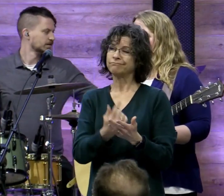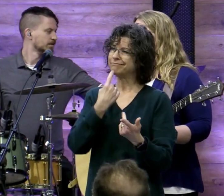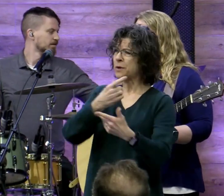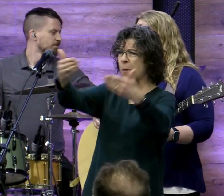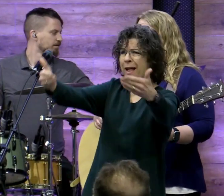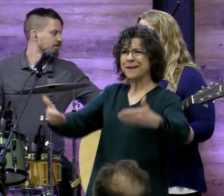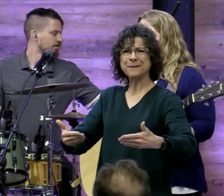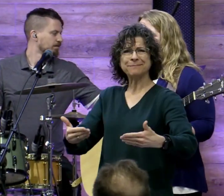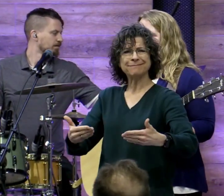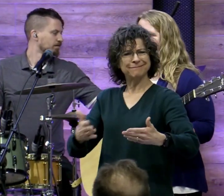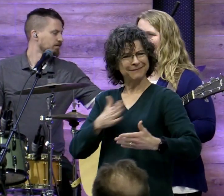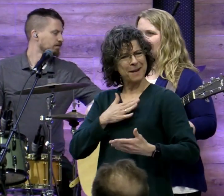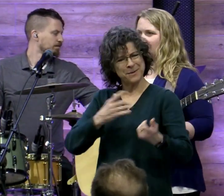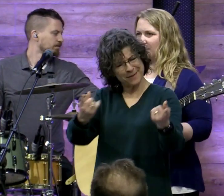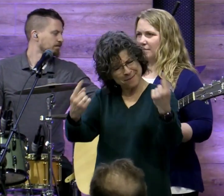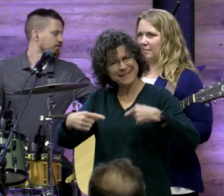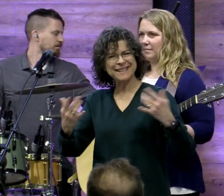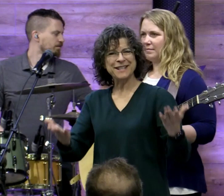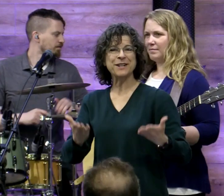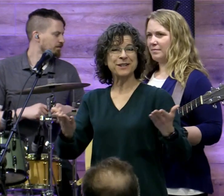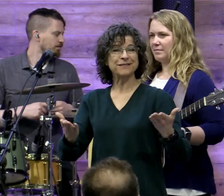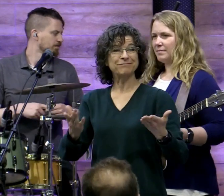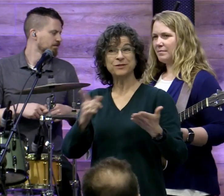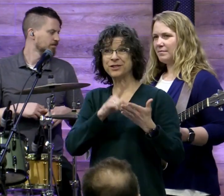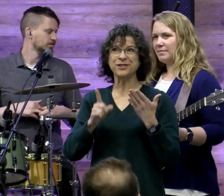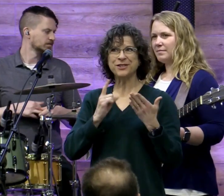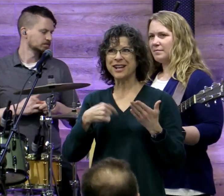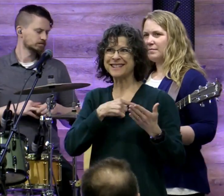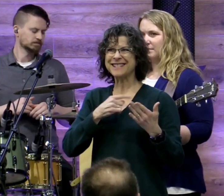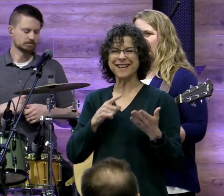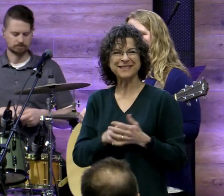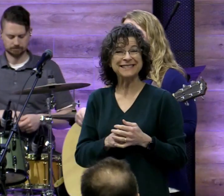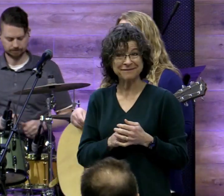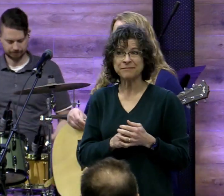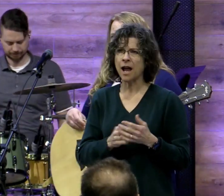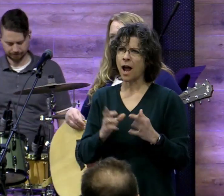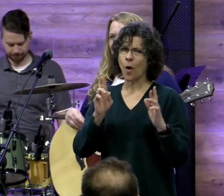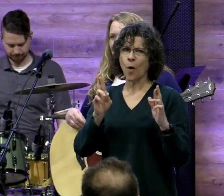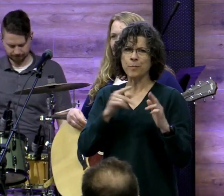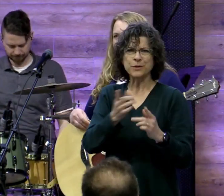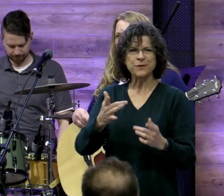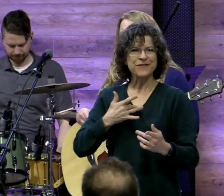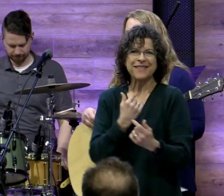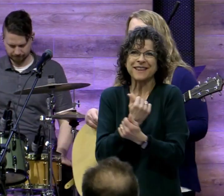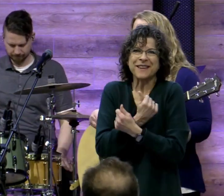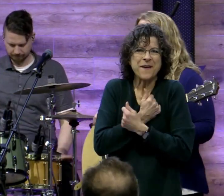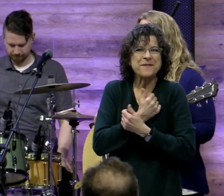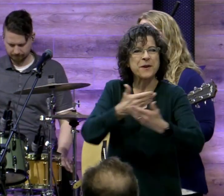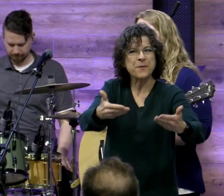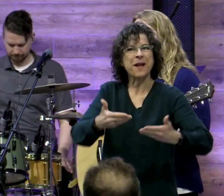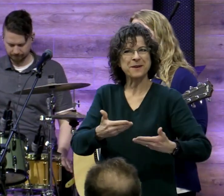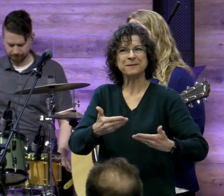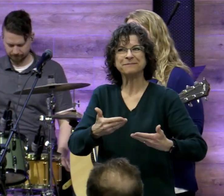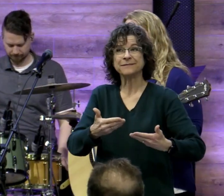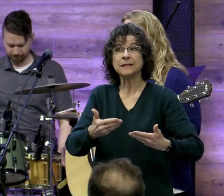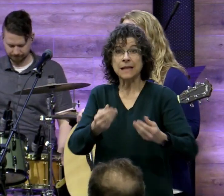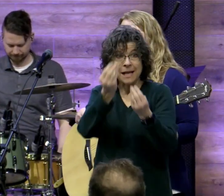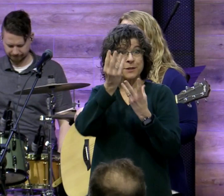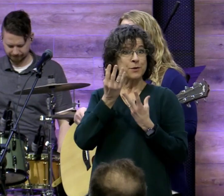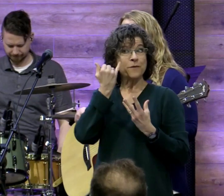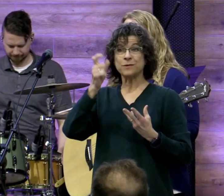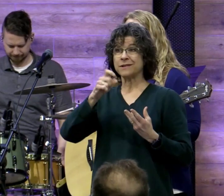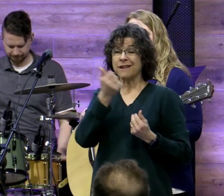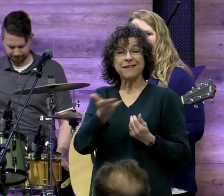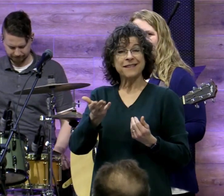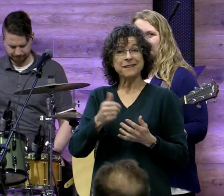I'm so glad that you chose to come check out Rock Hill today. I hope that you feel loved and welcomed. And let us know if there's anything you need, any